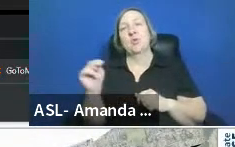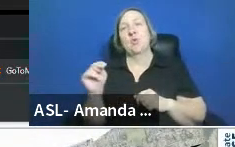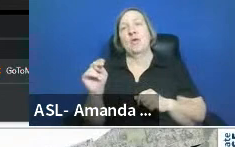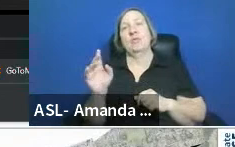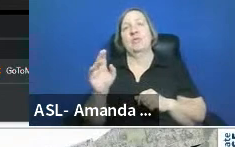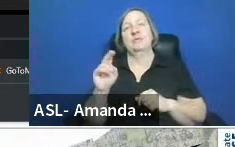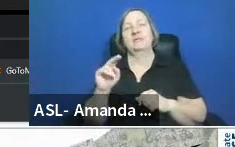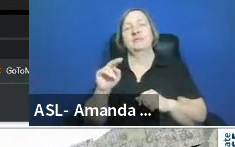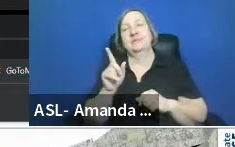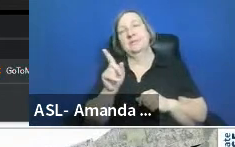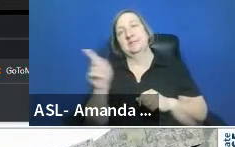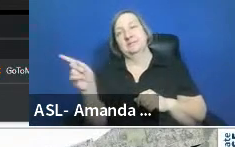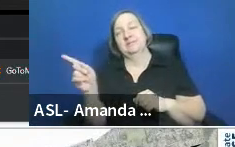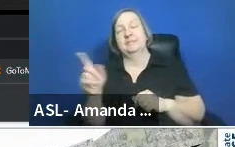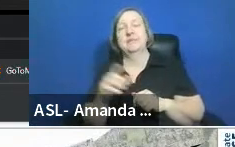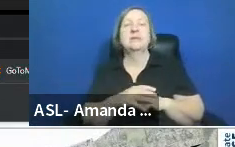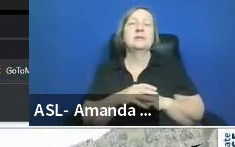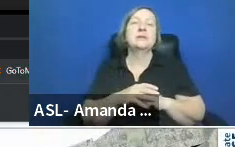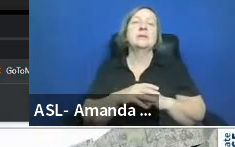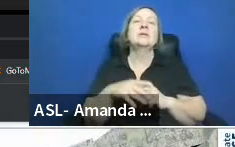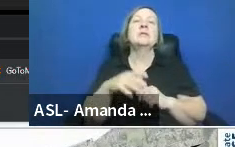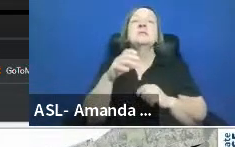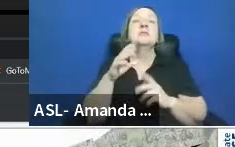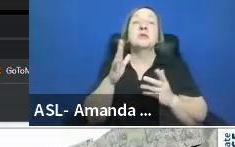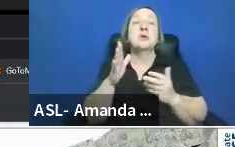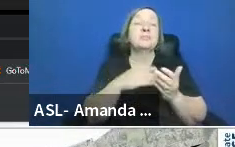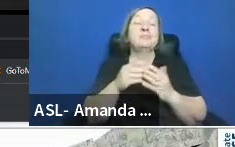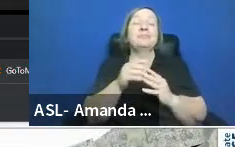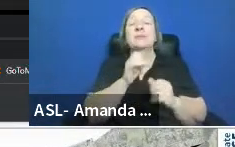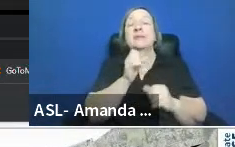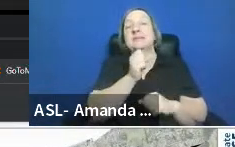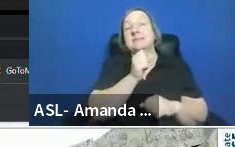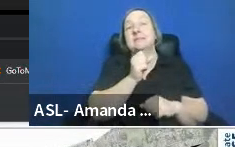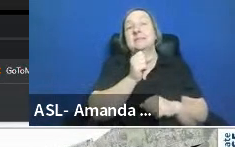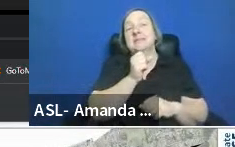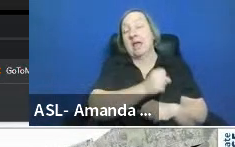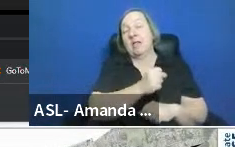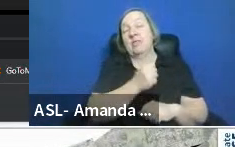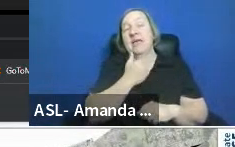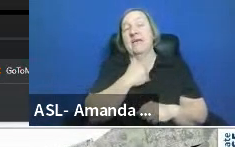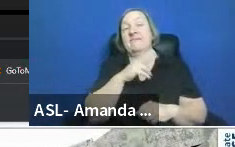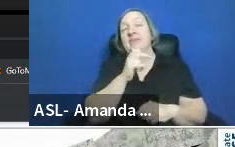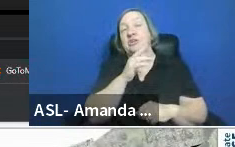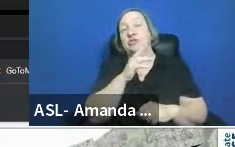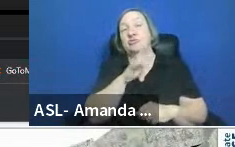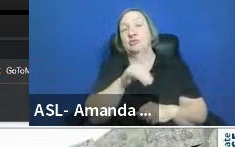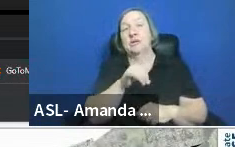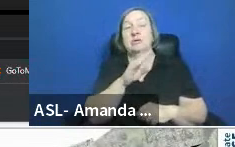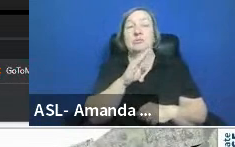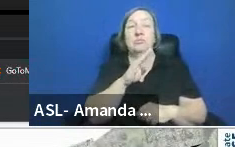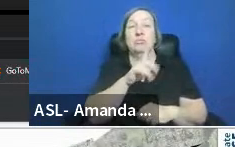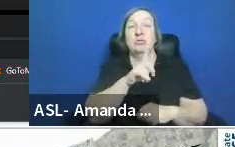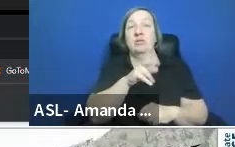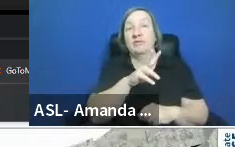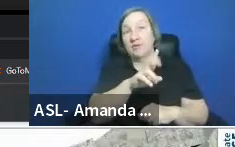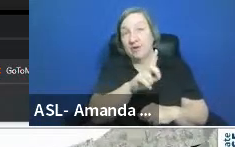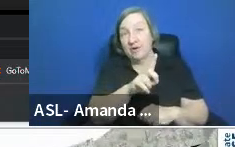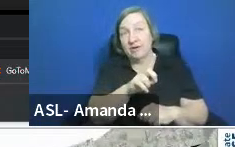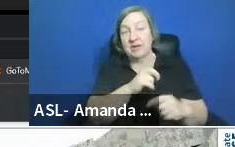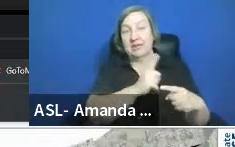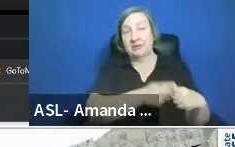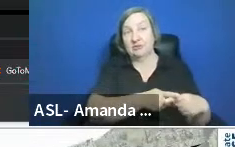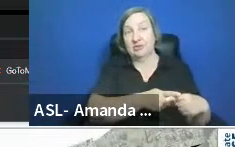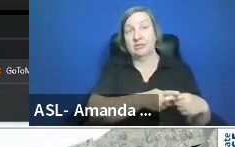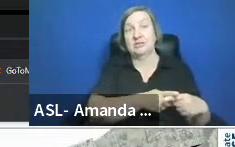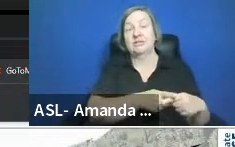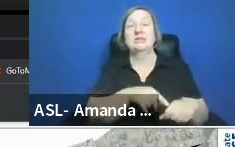miles. At the south end, we have Victory Boulevard interchange. And just verify if you can see my cursor as I go through. Someone